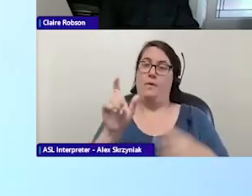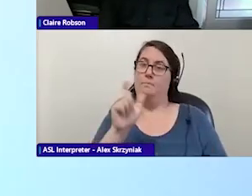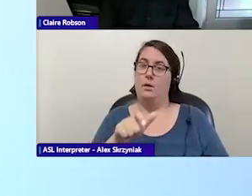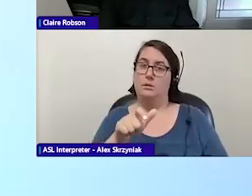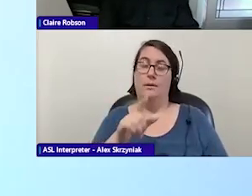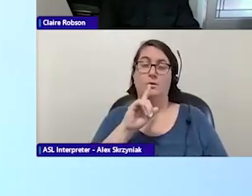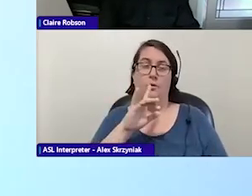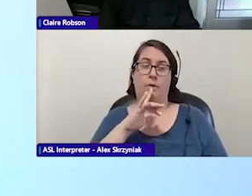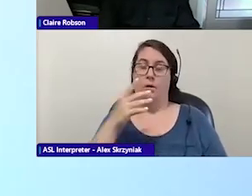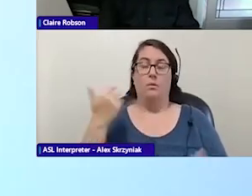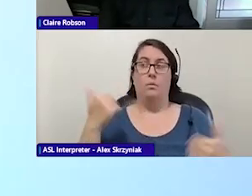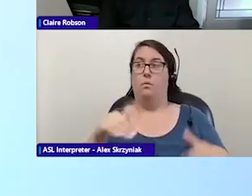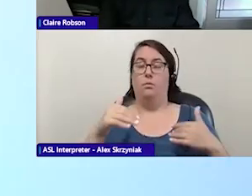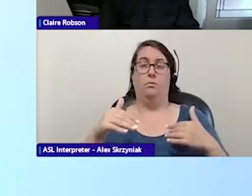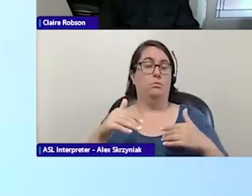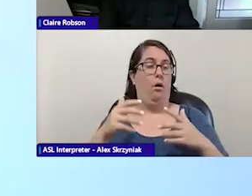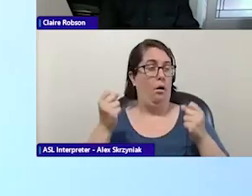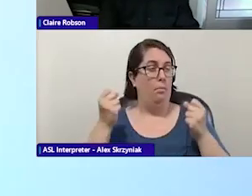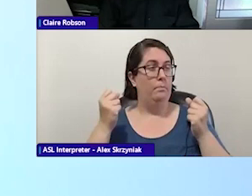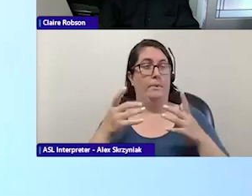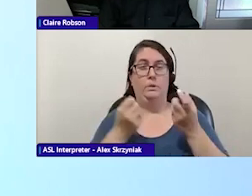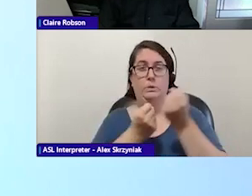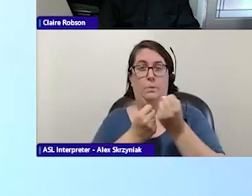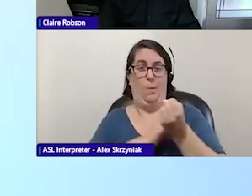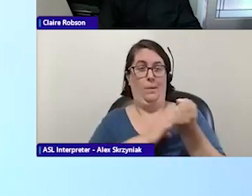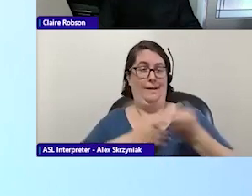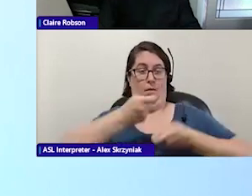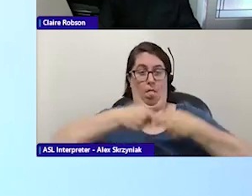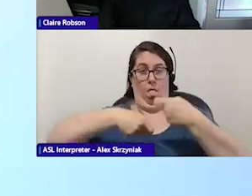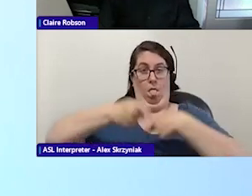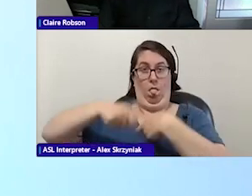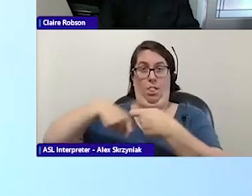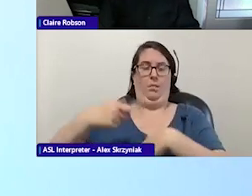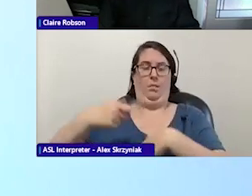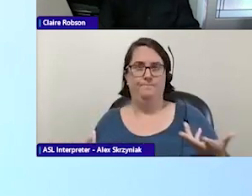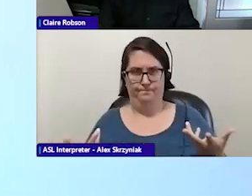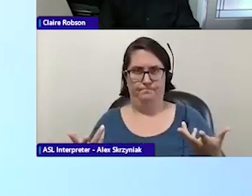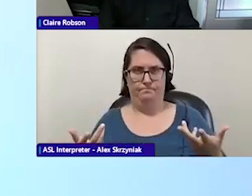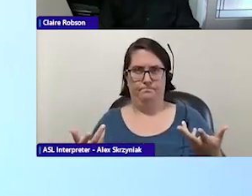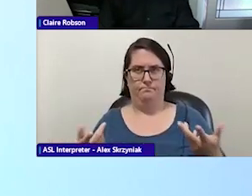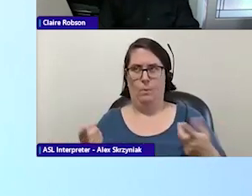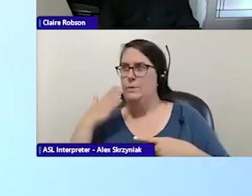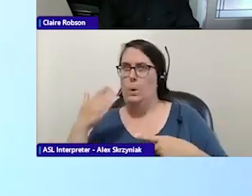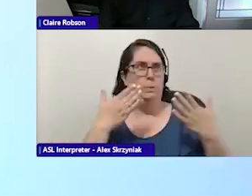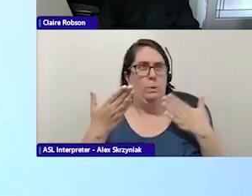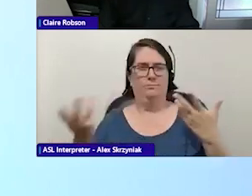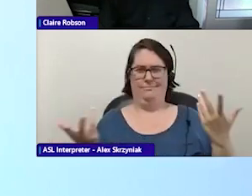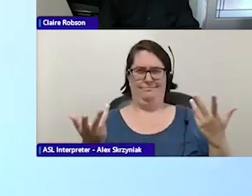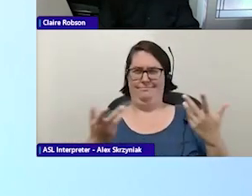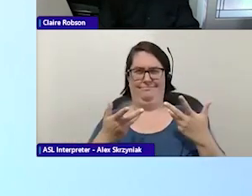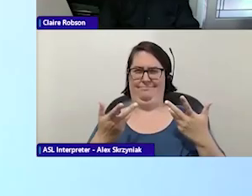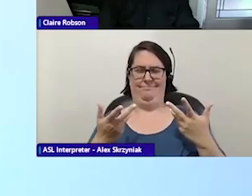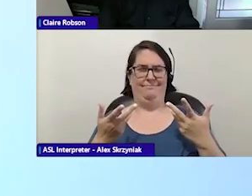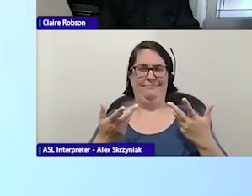door, of course, as we all know, of support staff. There should be awareness of the complex history of